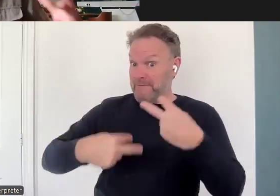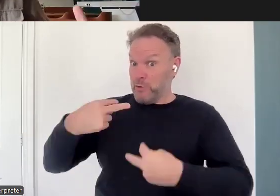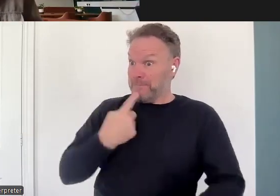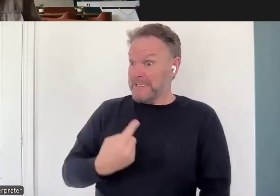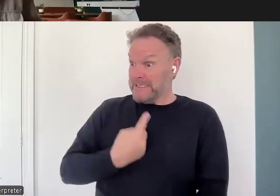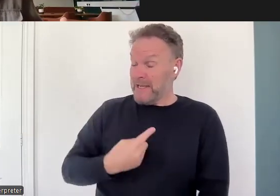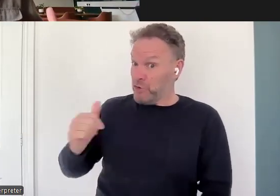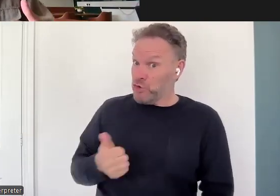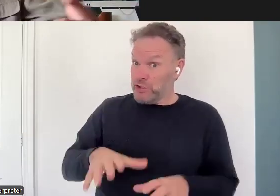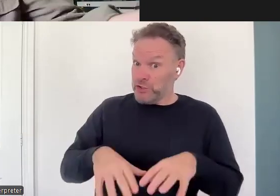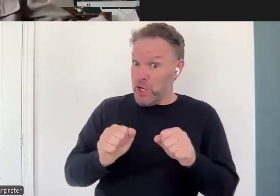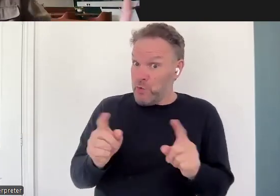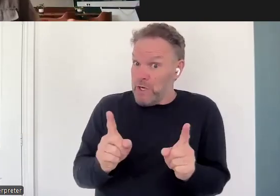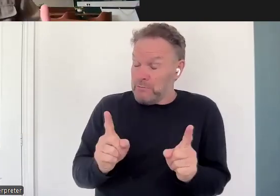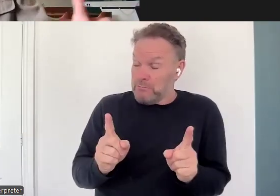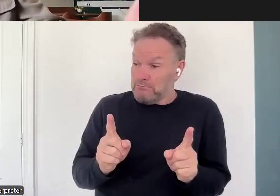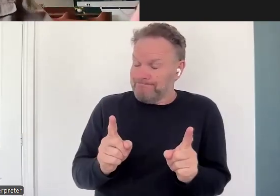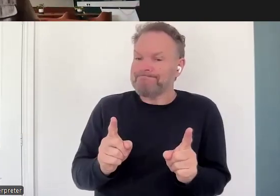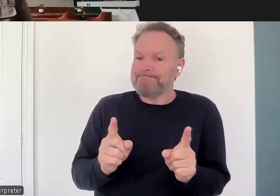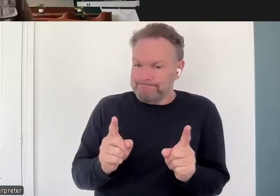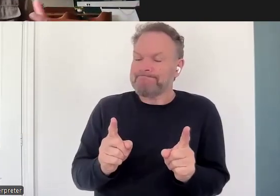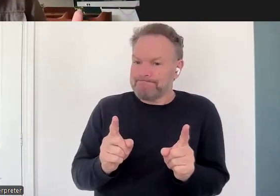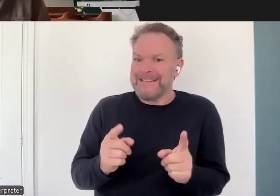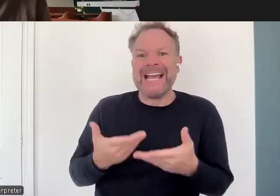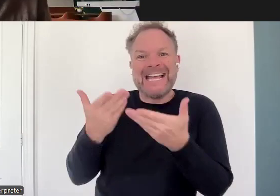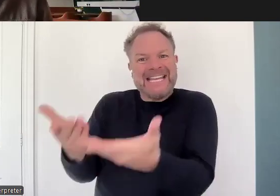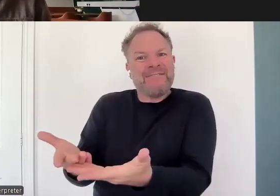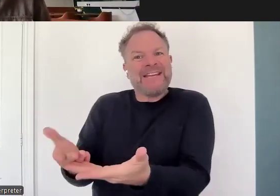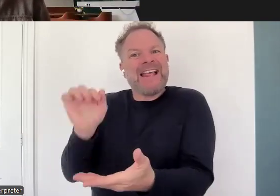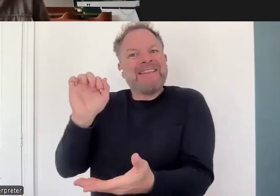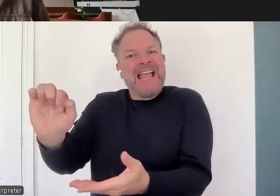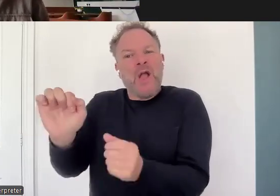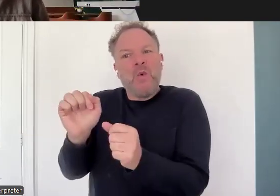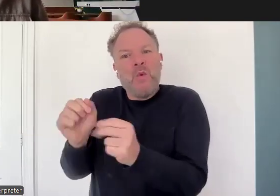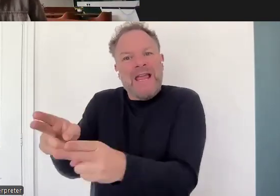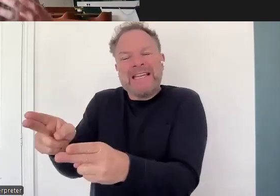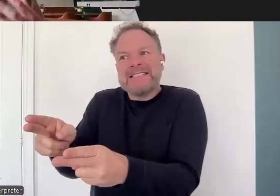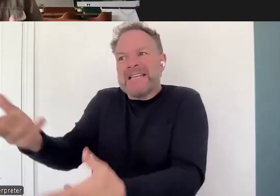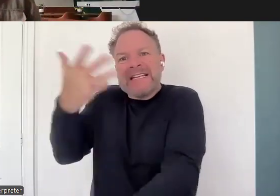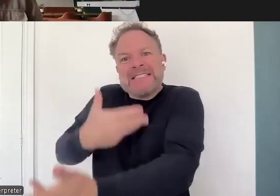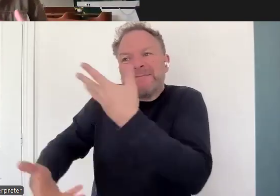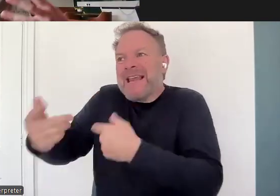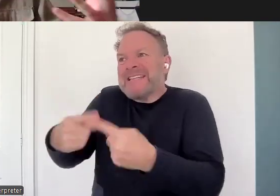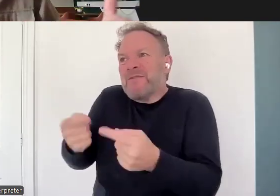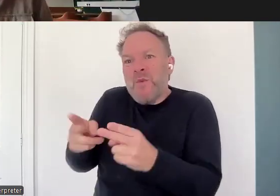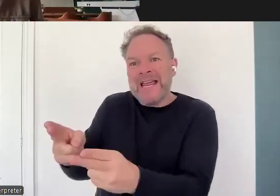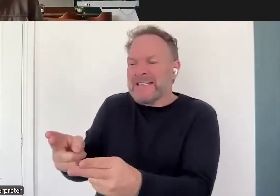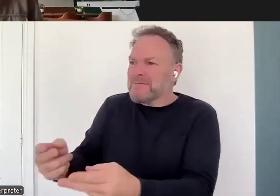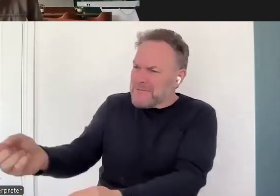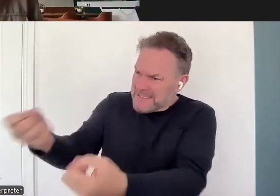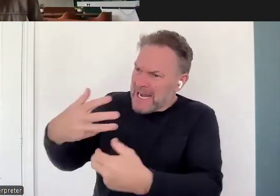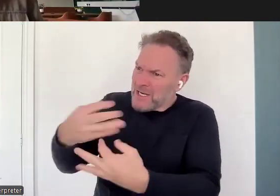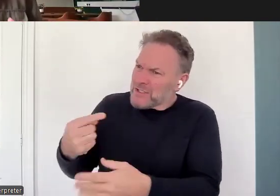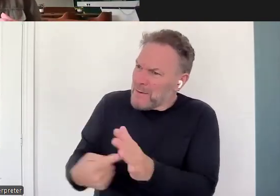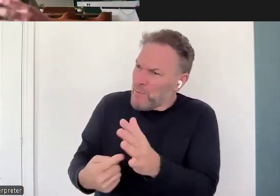should start by giving people creative ways to share their experience, to tell us what's important to